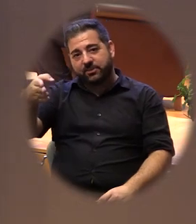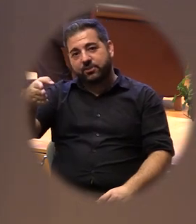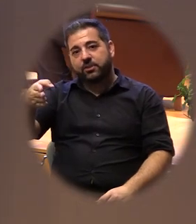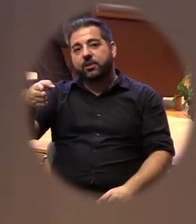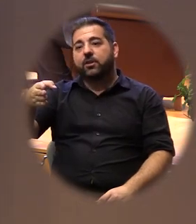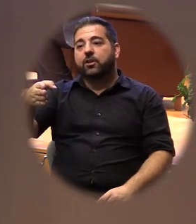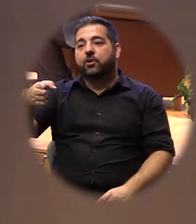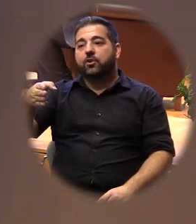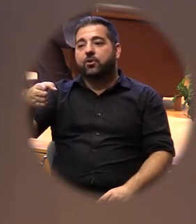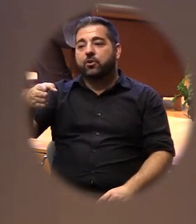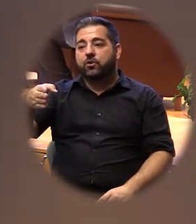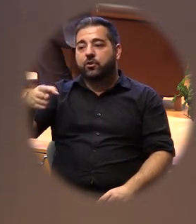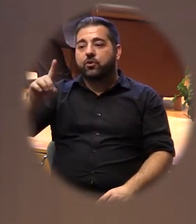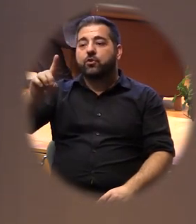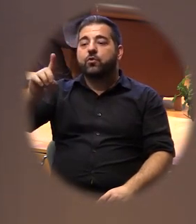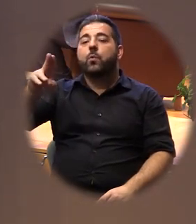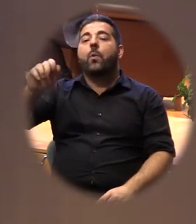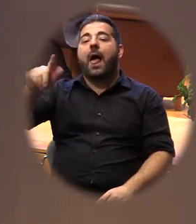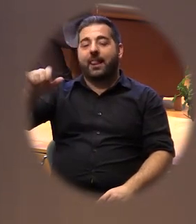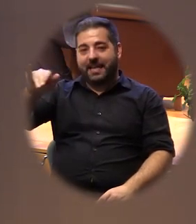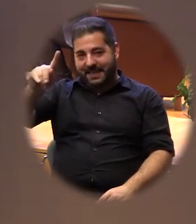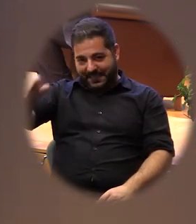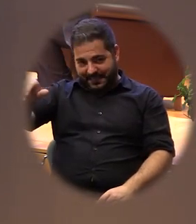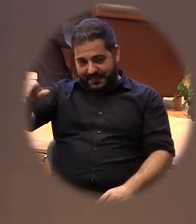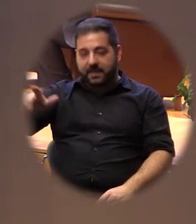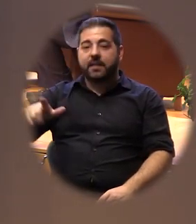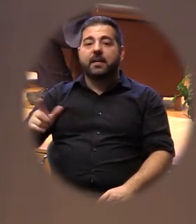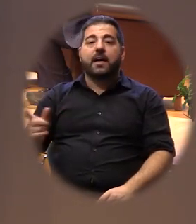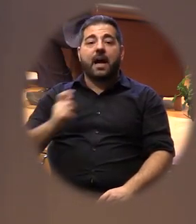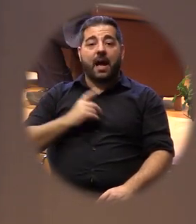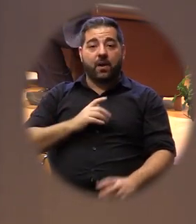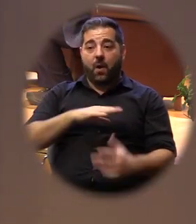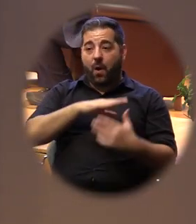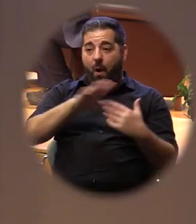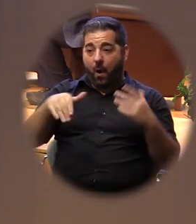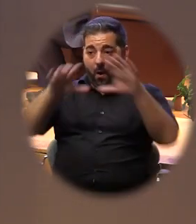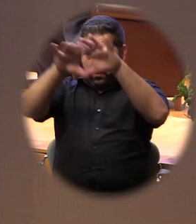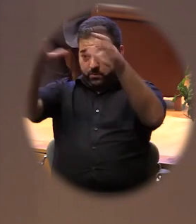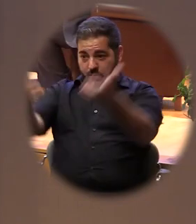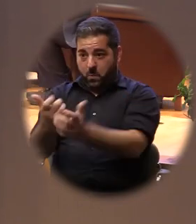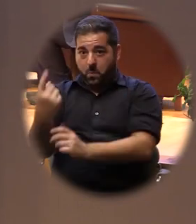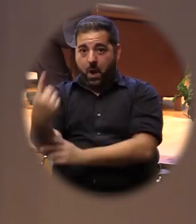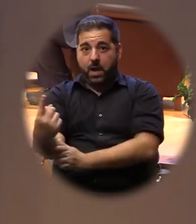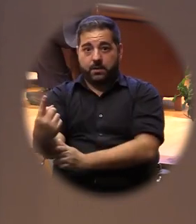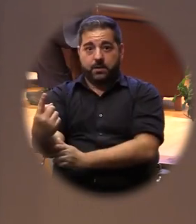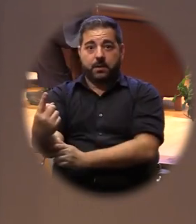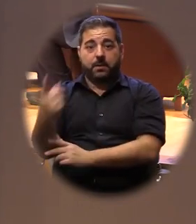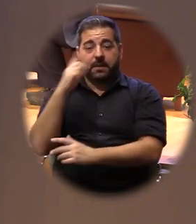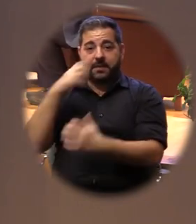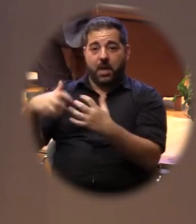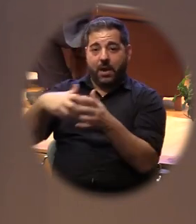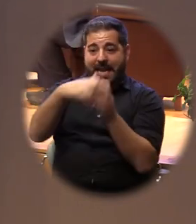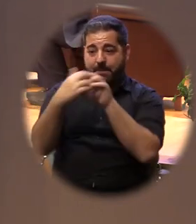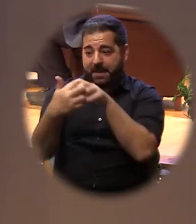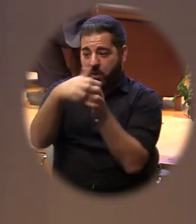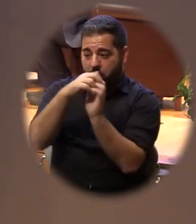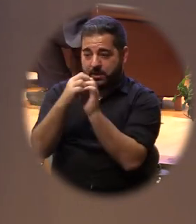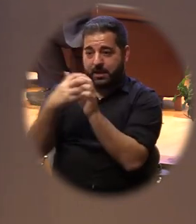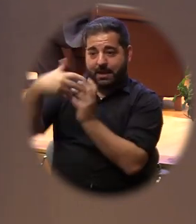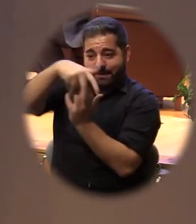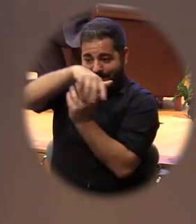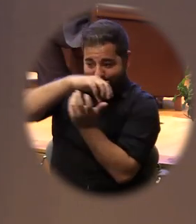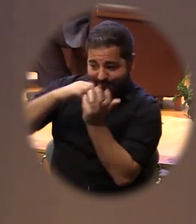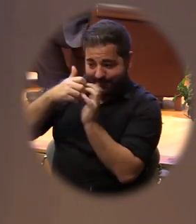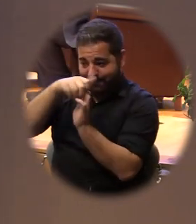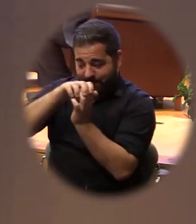gender/sex/uality. So it's gendered sexuality. And I view these all as one thing, because they are intermingled and interacting in